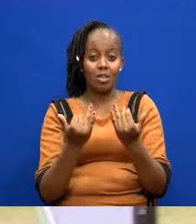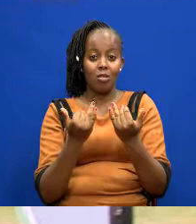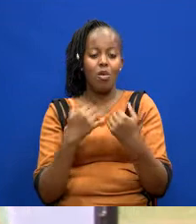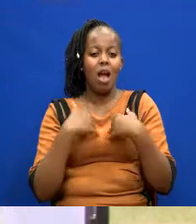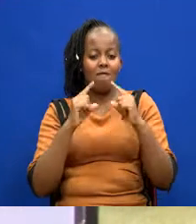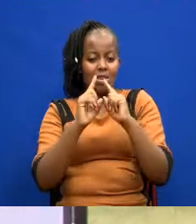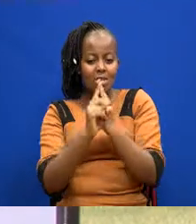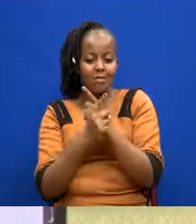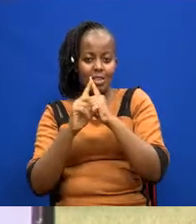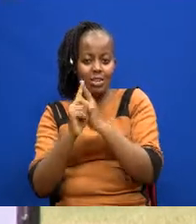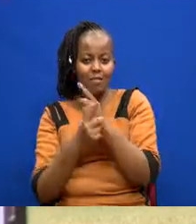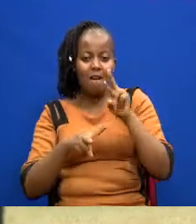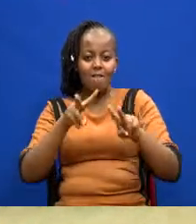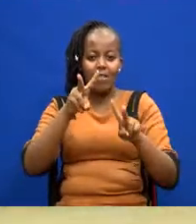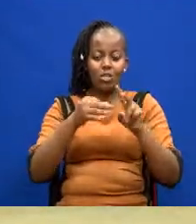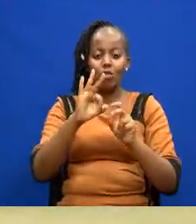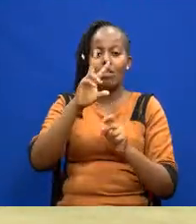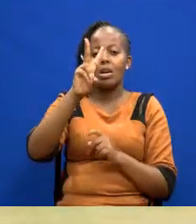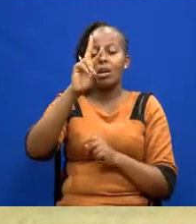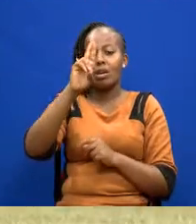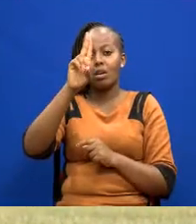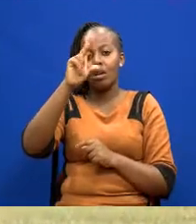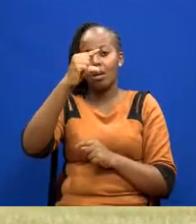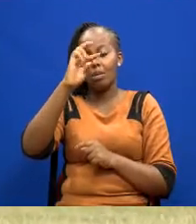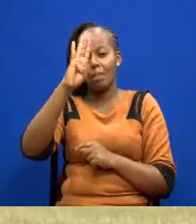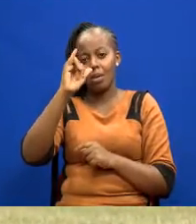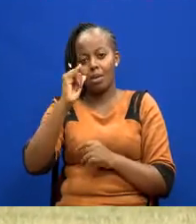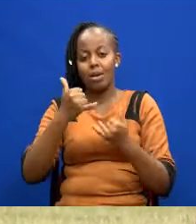Now, there are different variations of a rugby game.